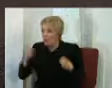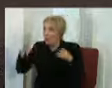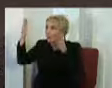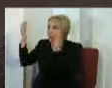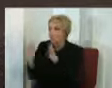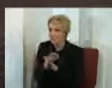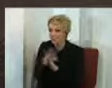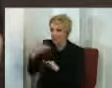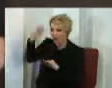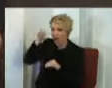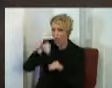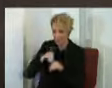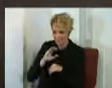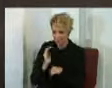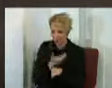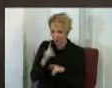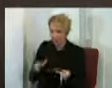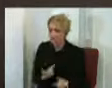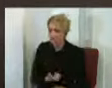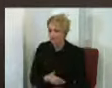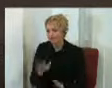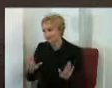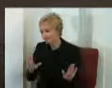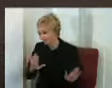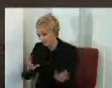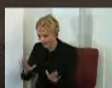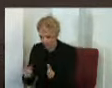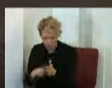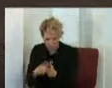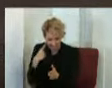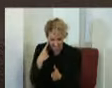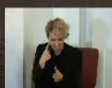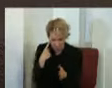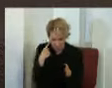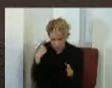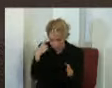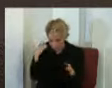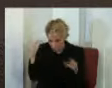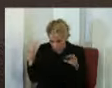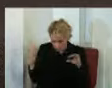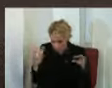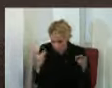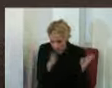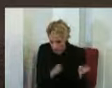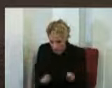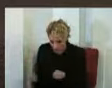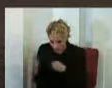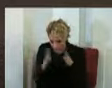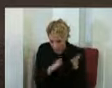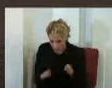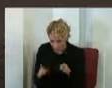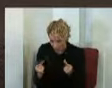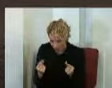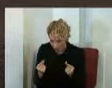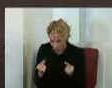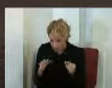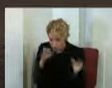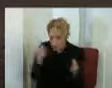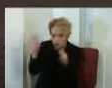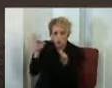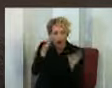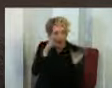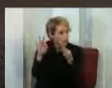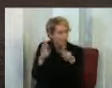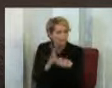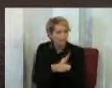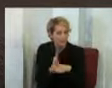think there's a bit of a conspiracy going on in our world, a conspiracy to keep us all busy. Any one